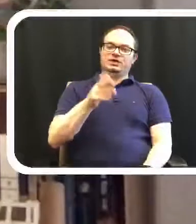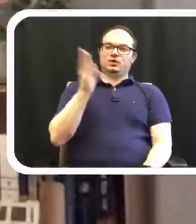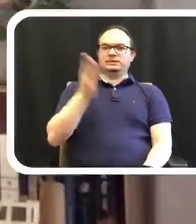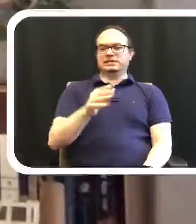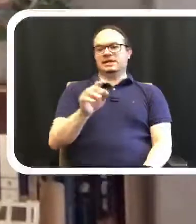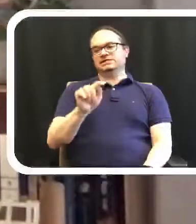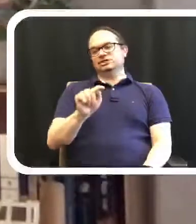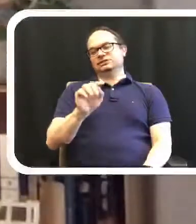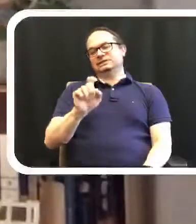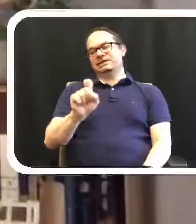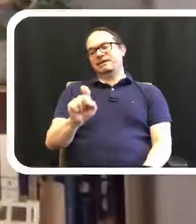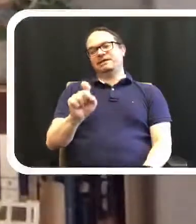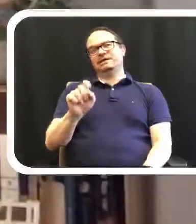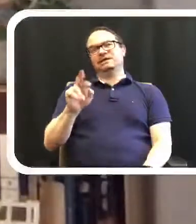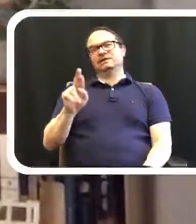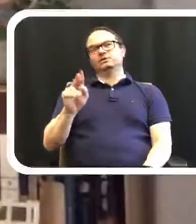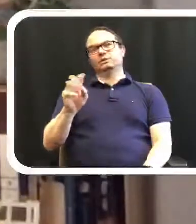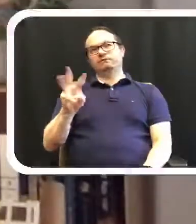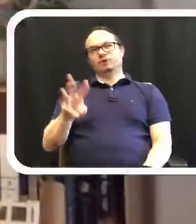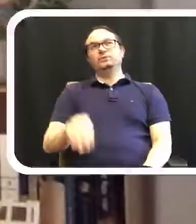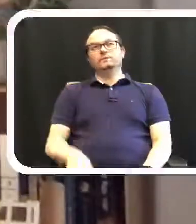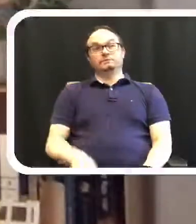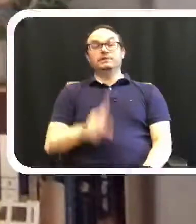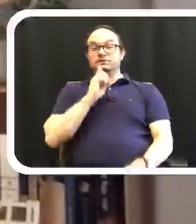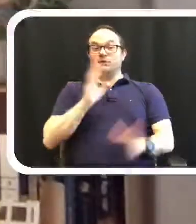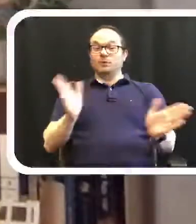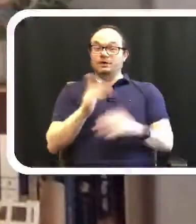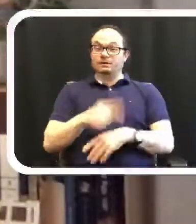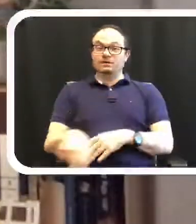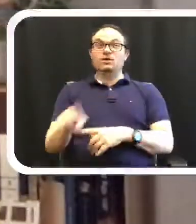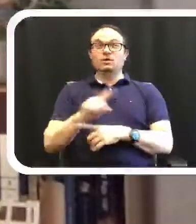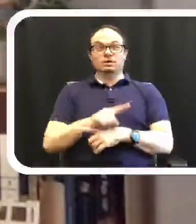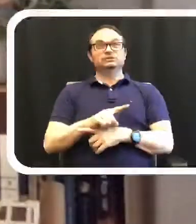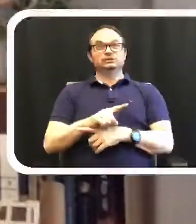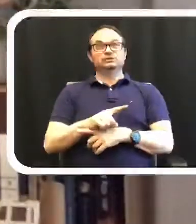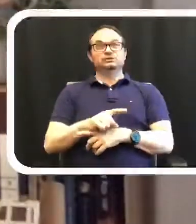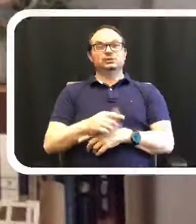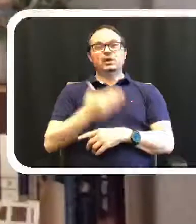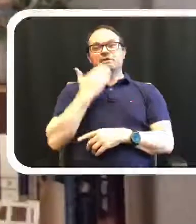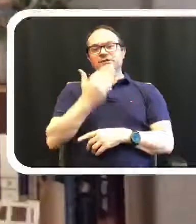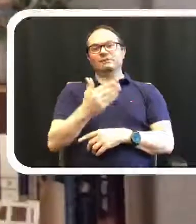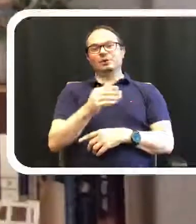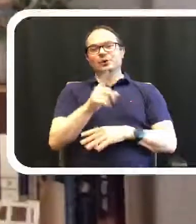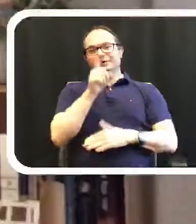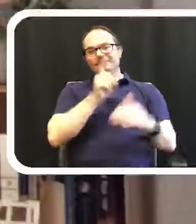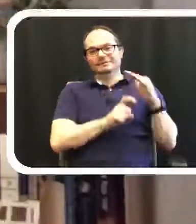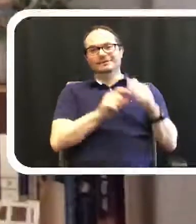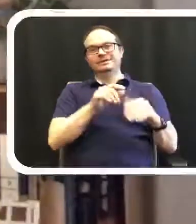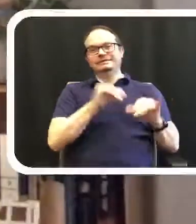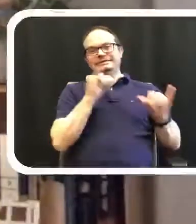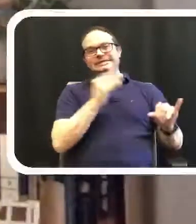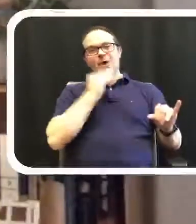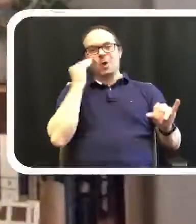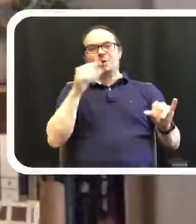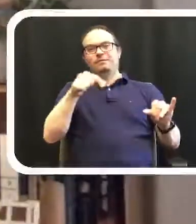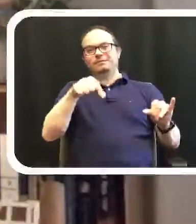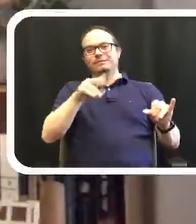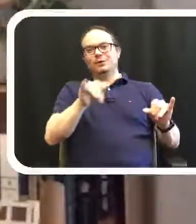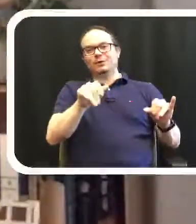lamar.edu/txreview. And so I really encourage you. We'll have some good quarantine reads, some good summer reads,